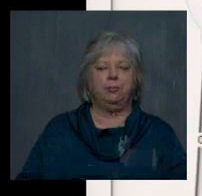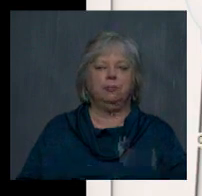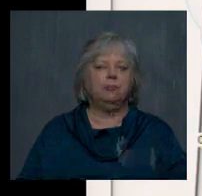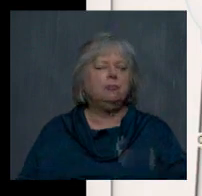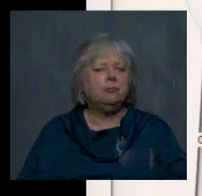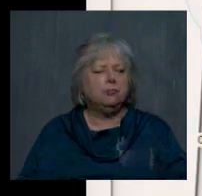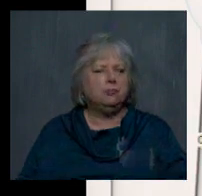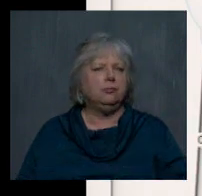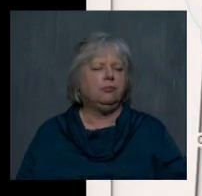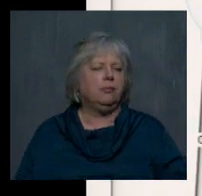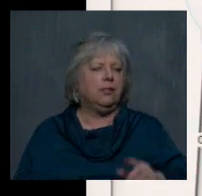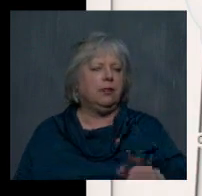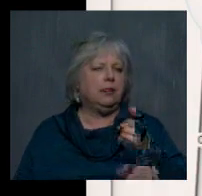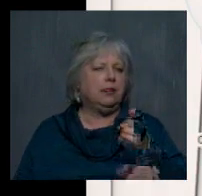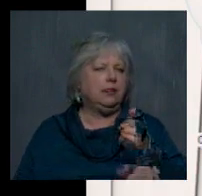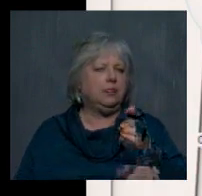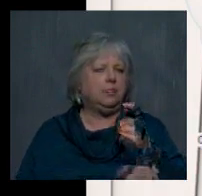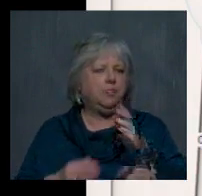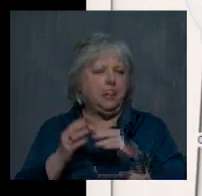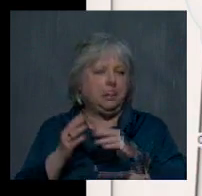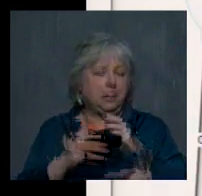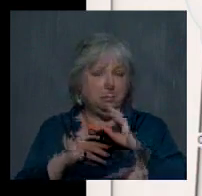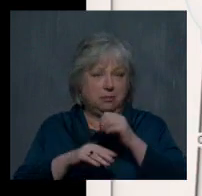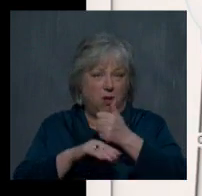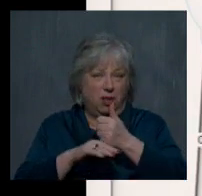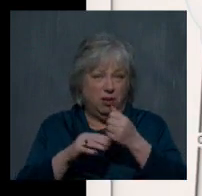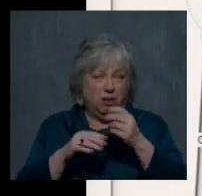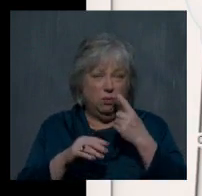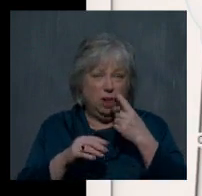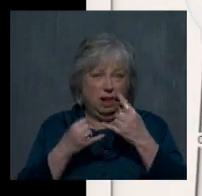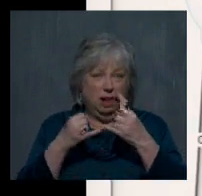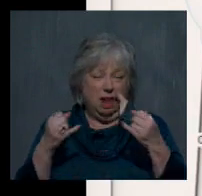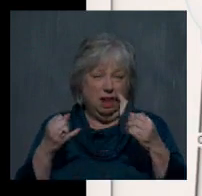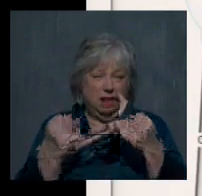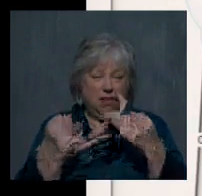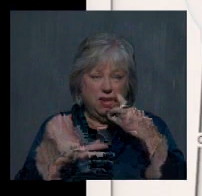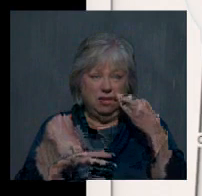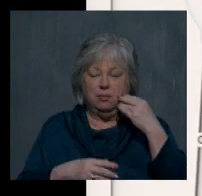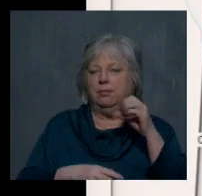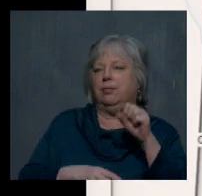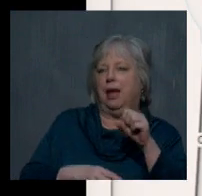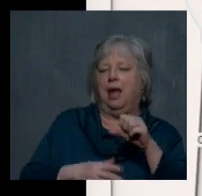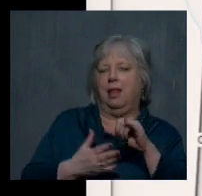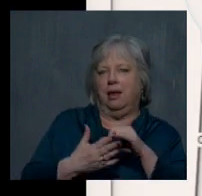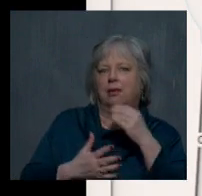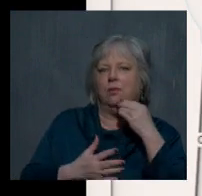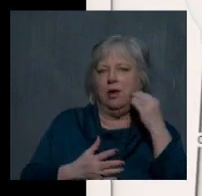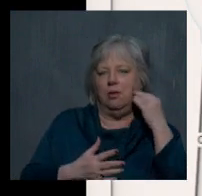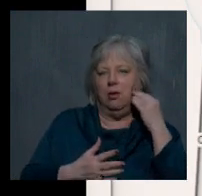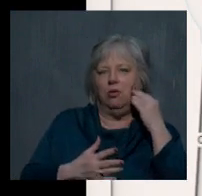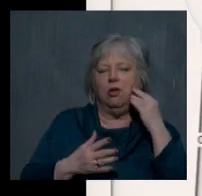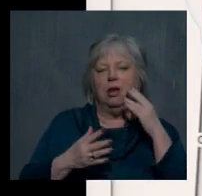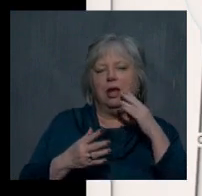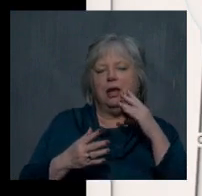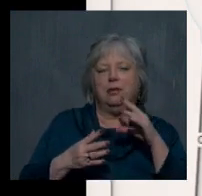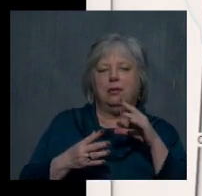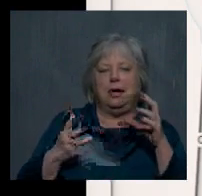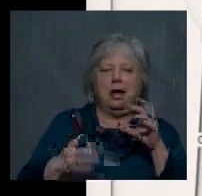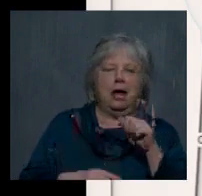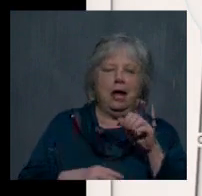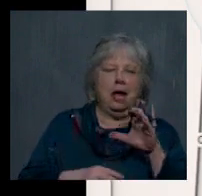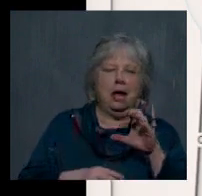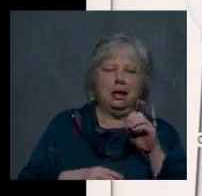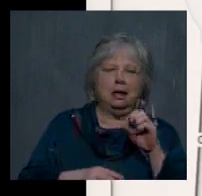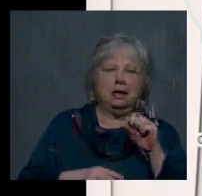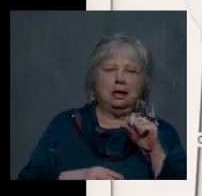The little building that is on the line, residential? That's a residential. That's a accessory structure.